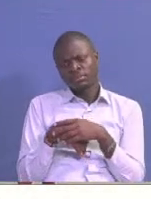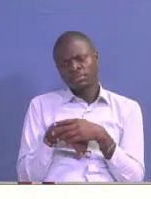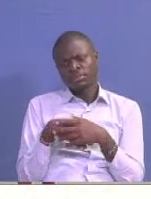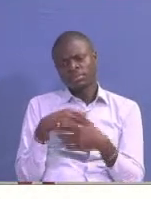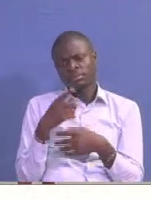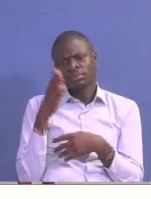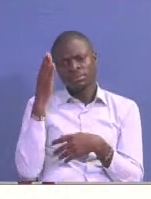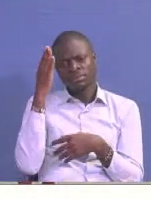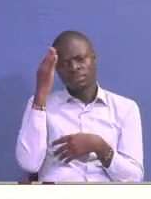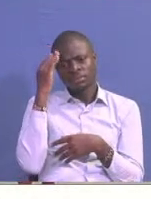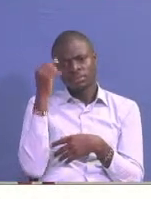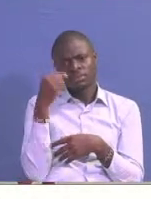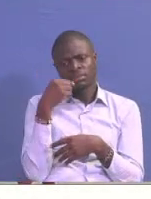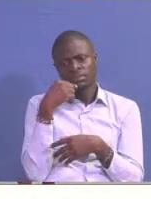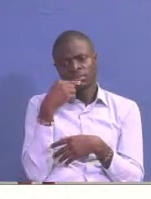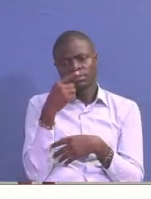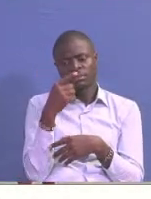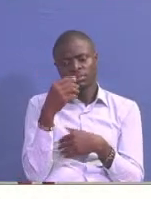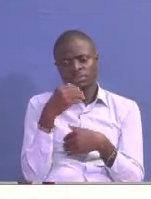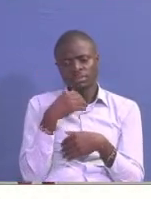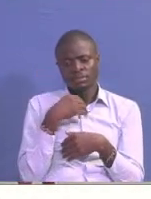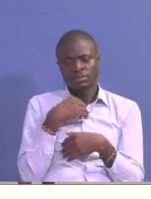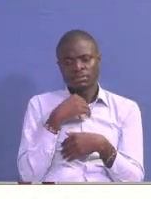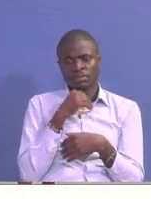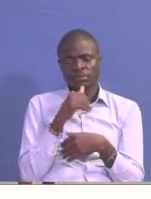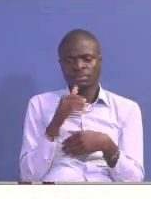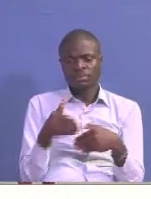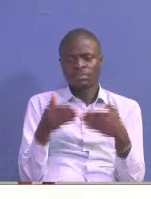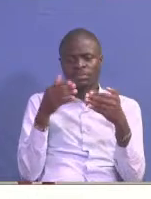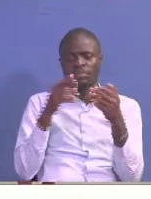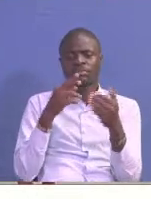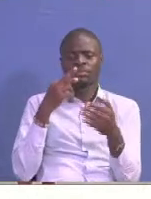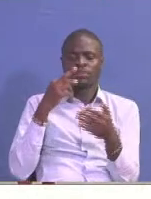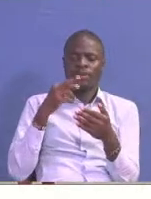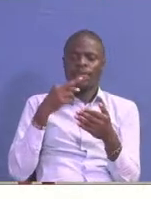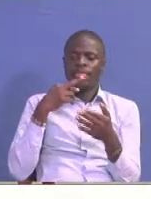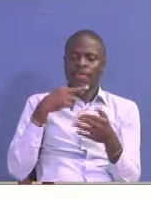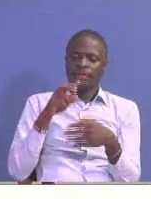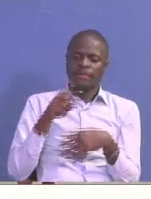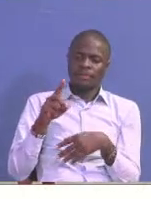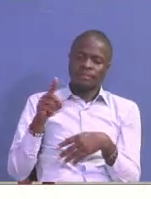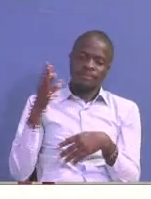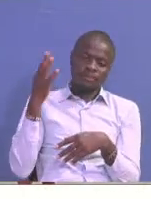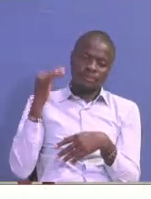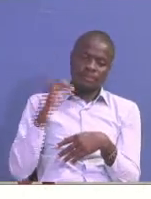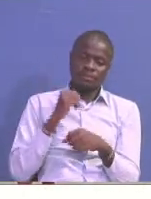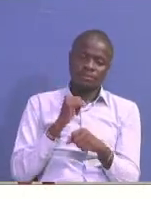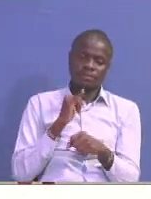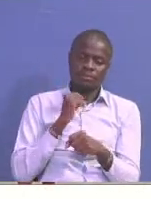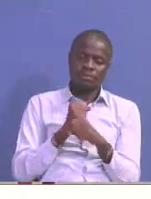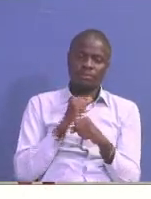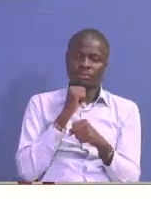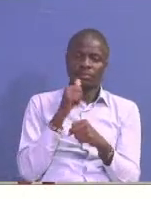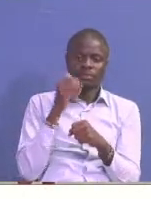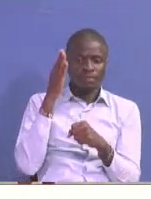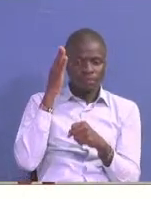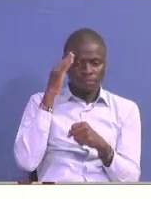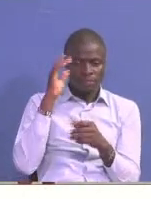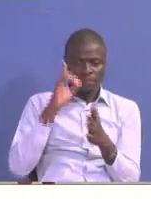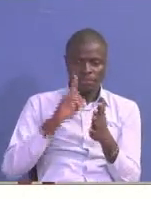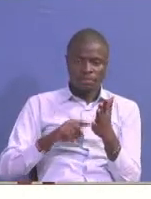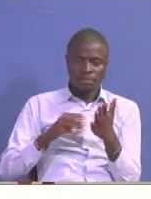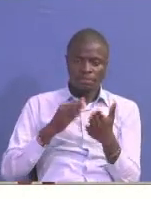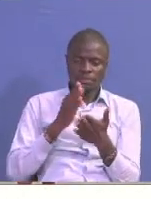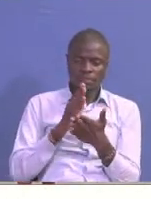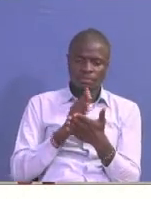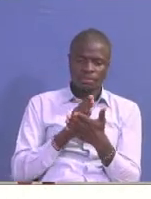You are saying they have not yielded results in the past. I don't know exactly what we are talking about because